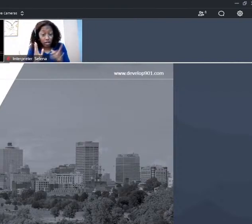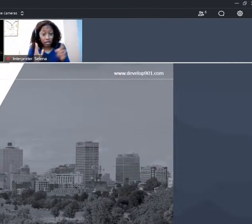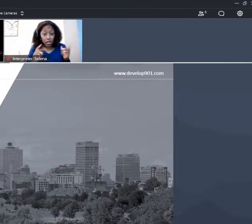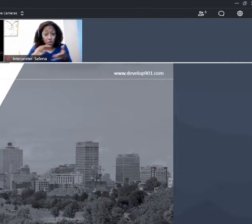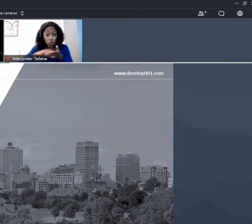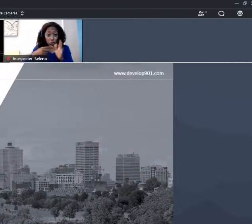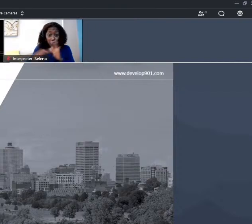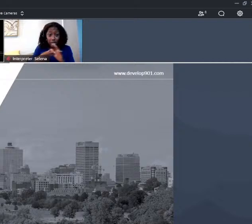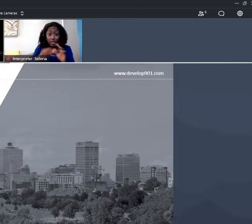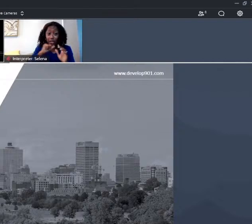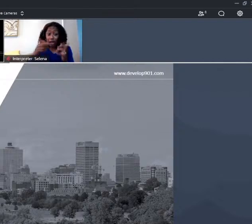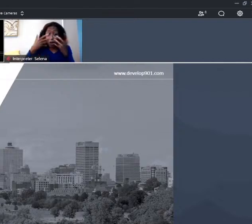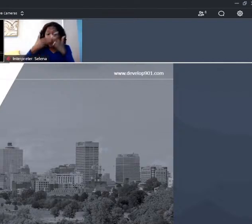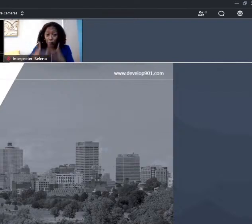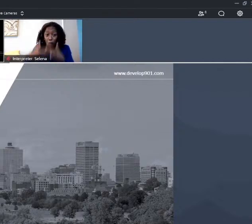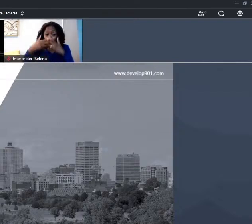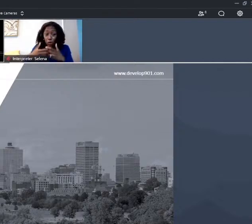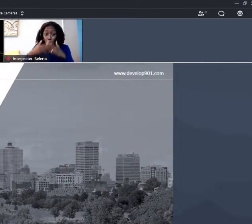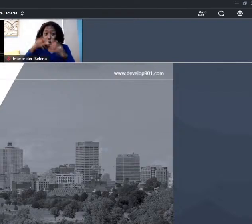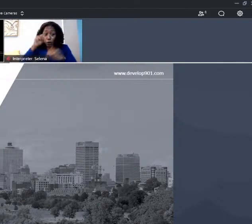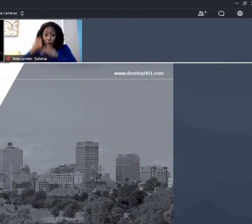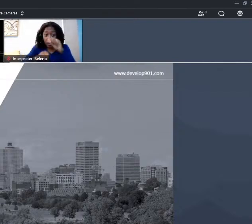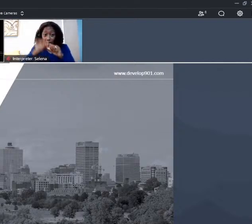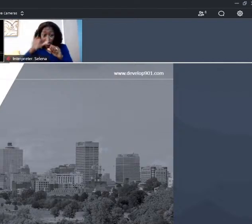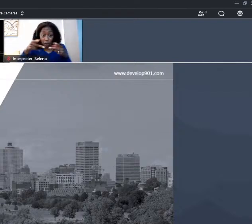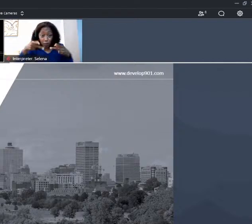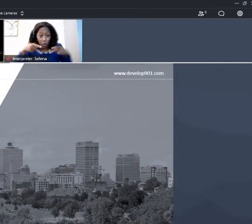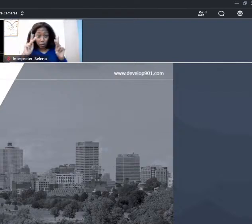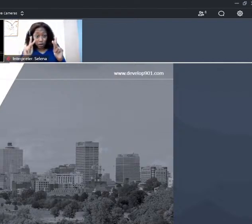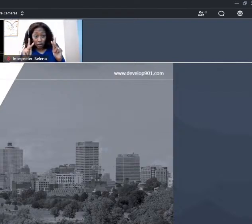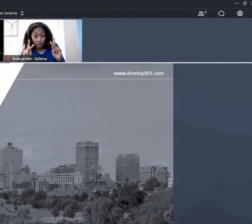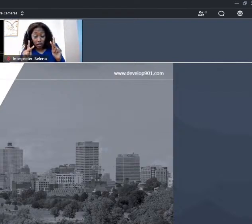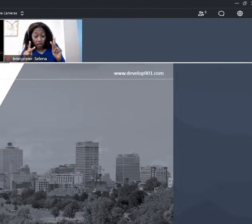non-motorized bicycle, are permitted.